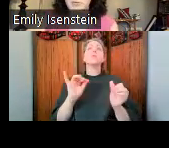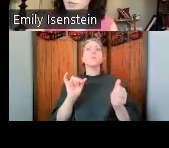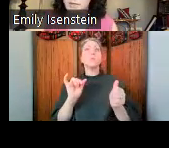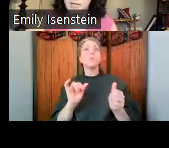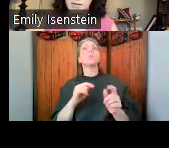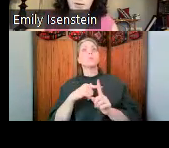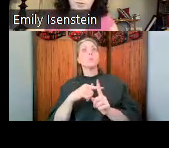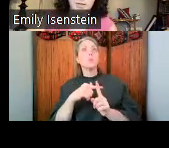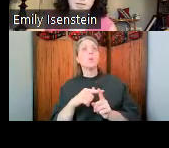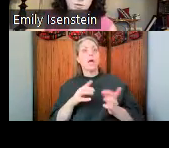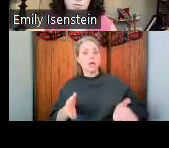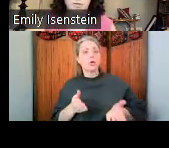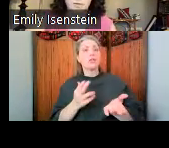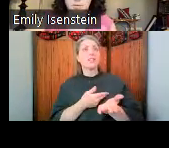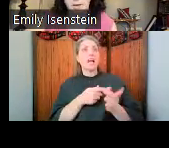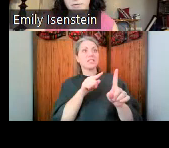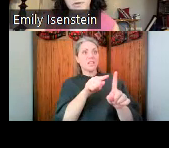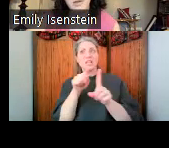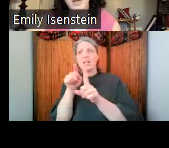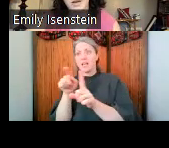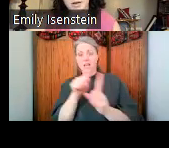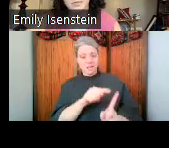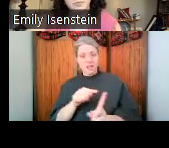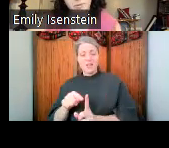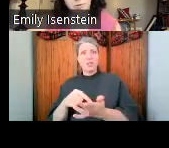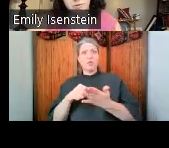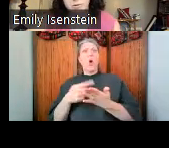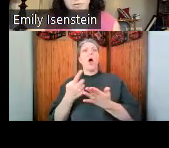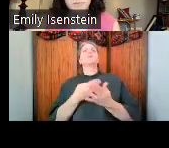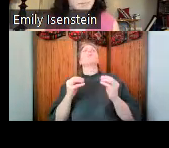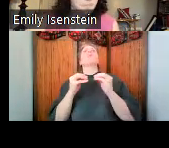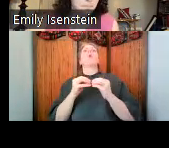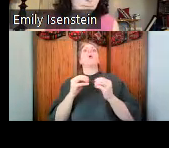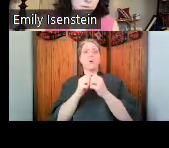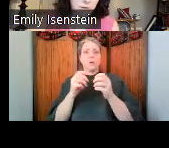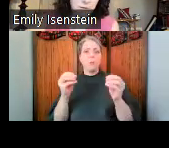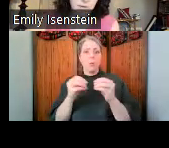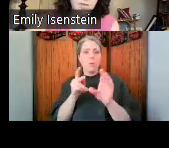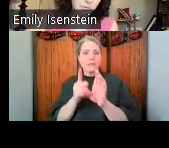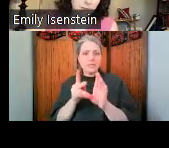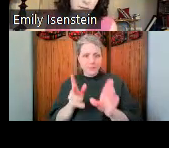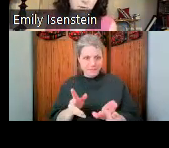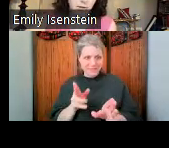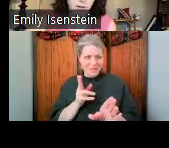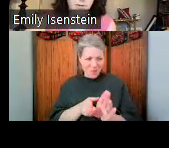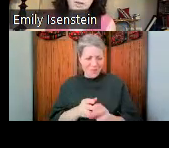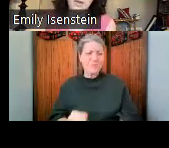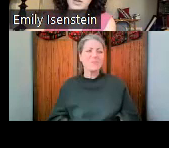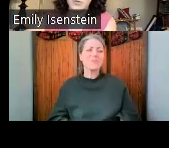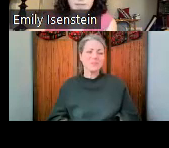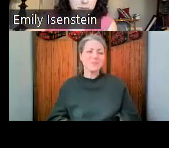we're really excited about what this can show us once we have more people enrolled. So using this, we can separate